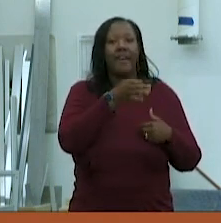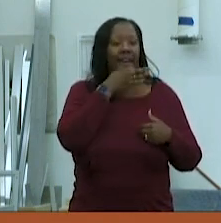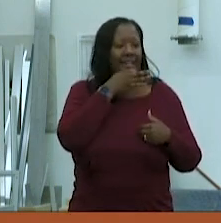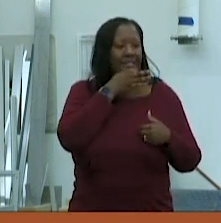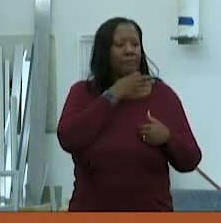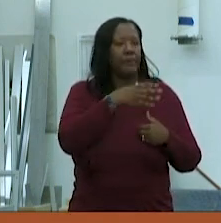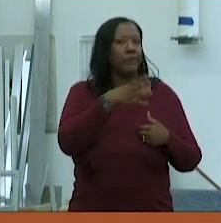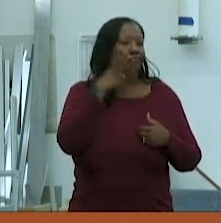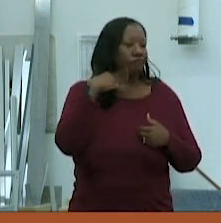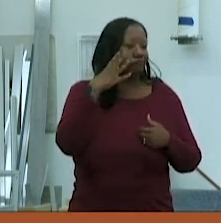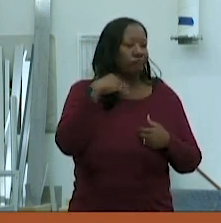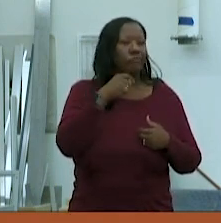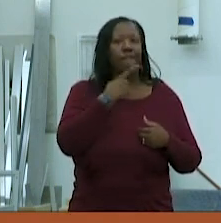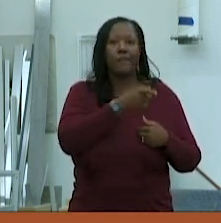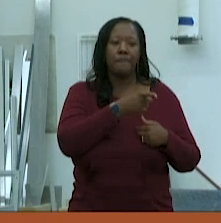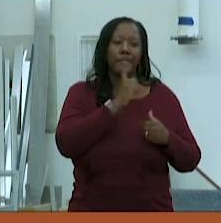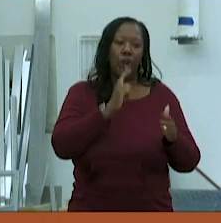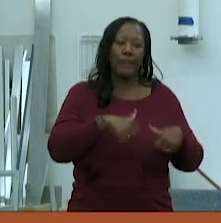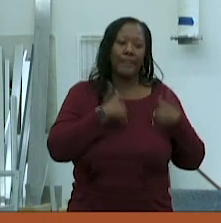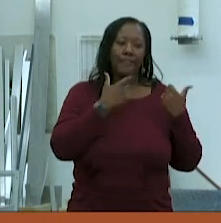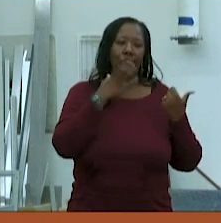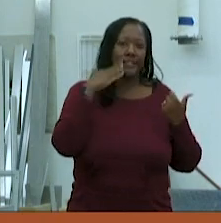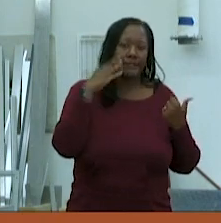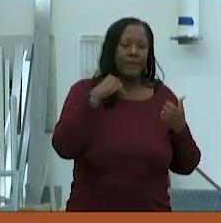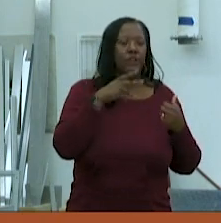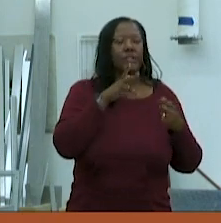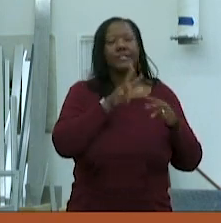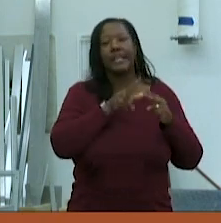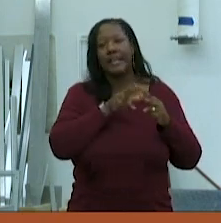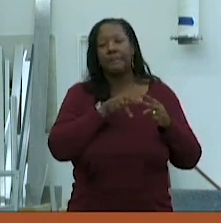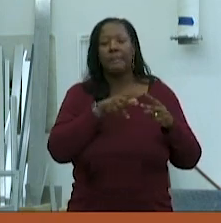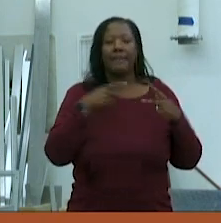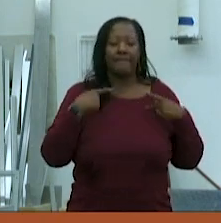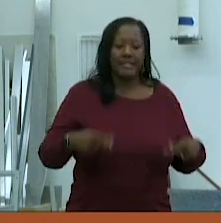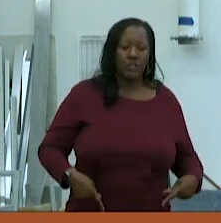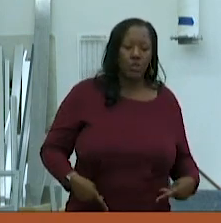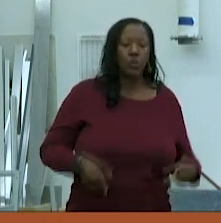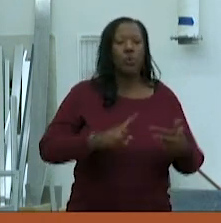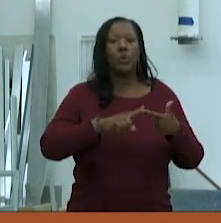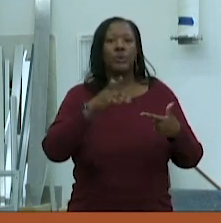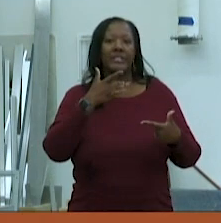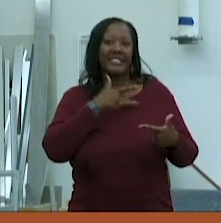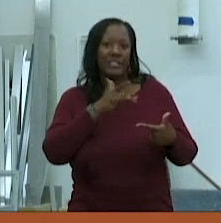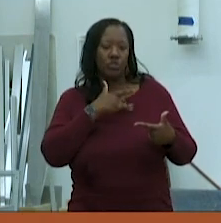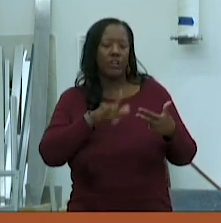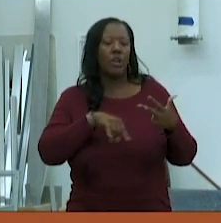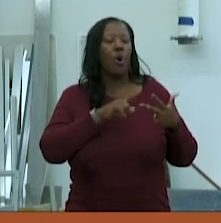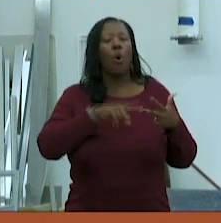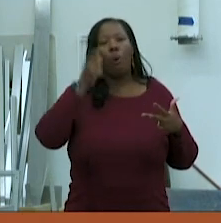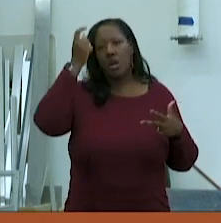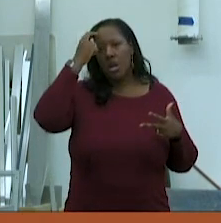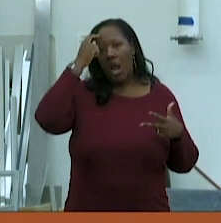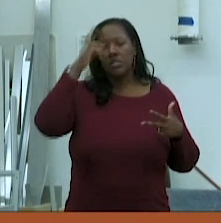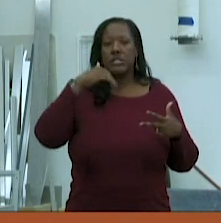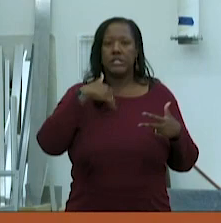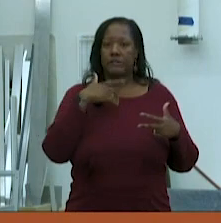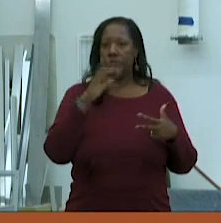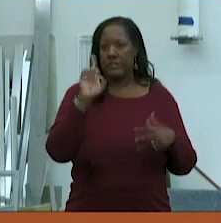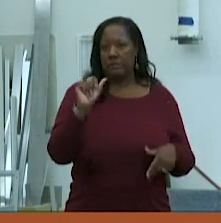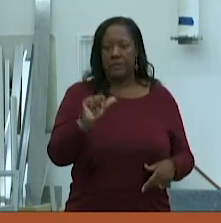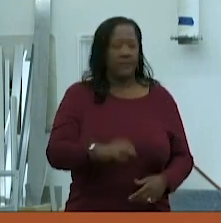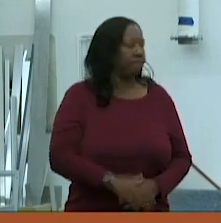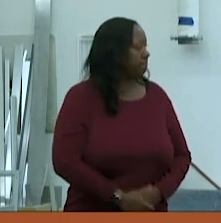with challenges of the environment due to a physical, sensory, or cognitive functional limitation. Oops.